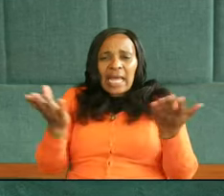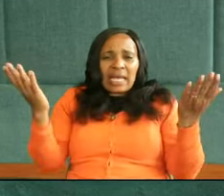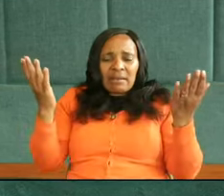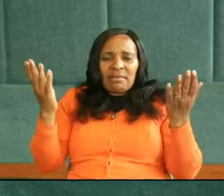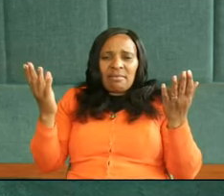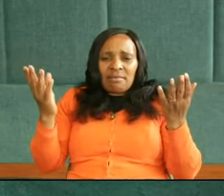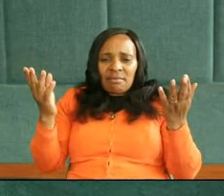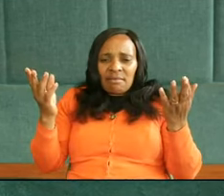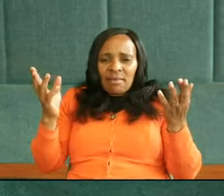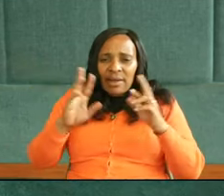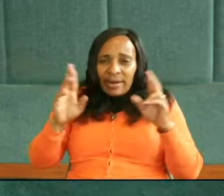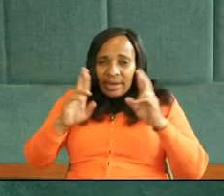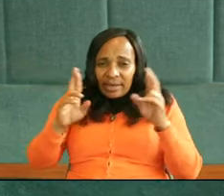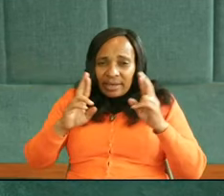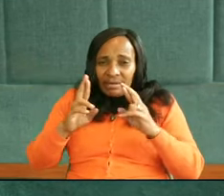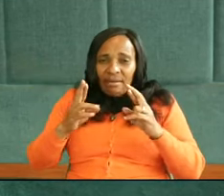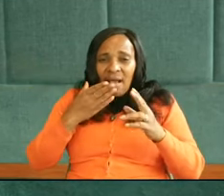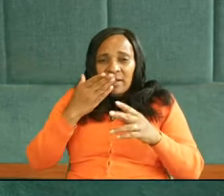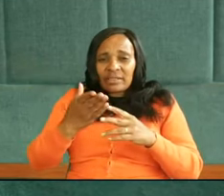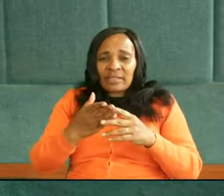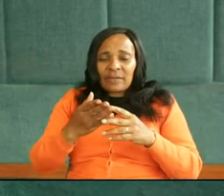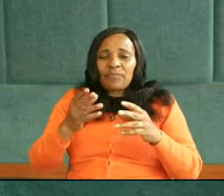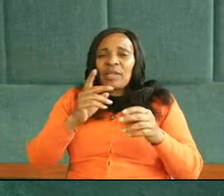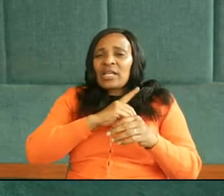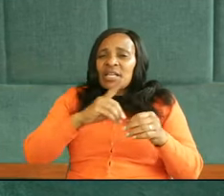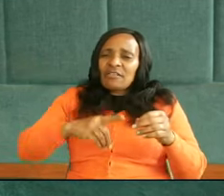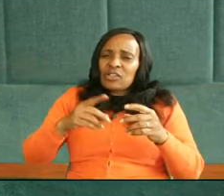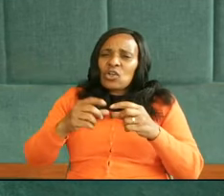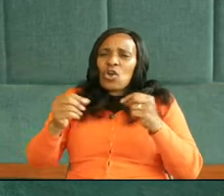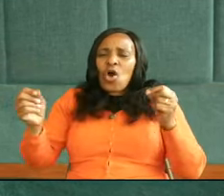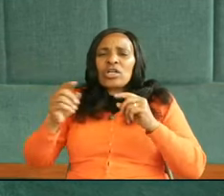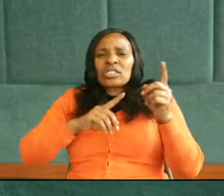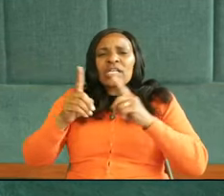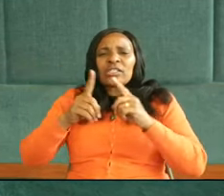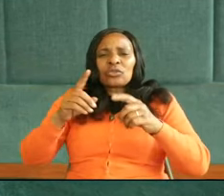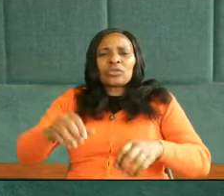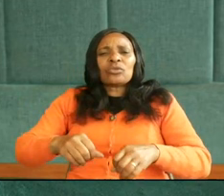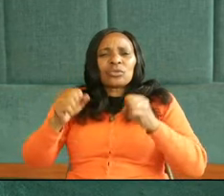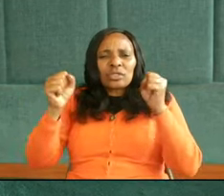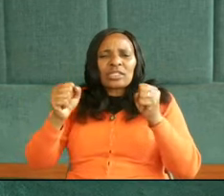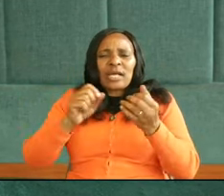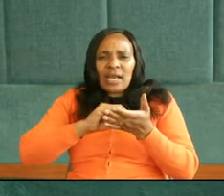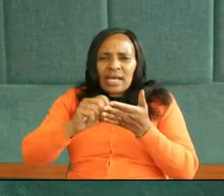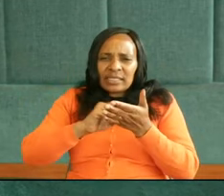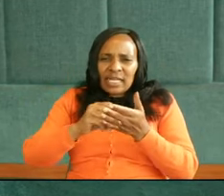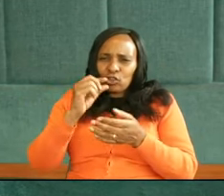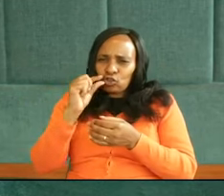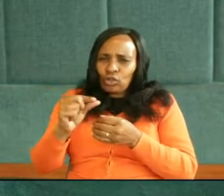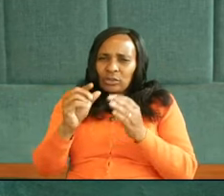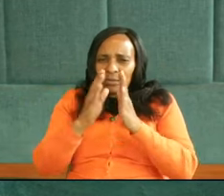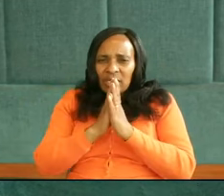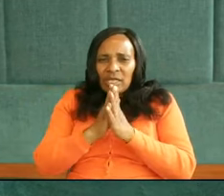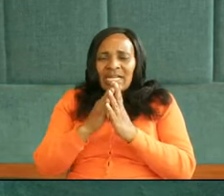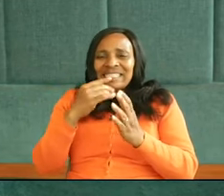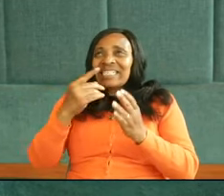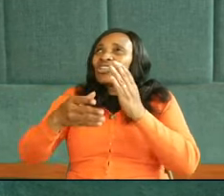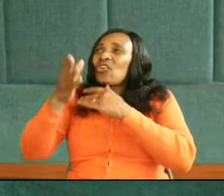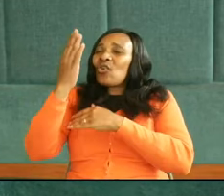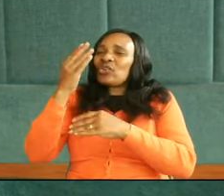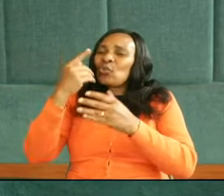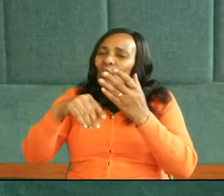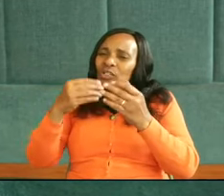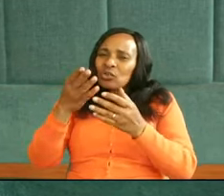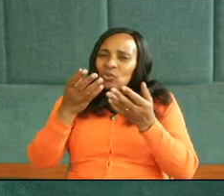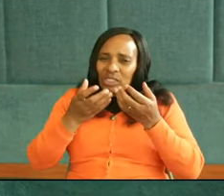results. As you think of David's long journey to the throne, write a brief prayer telling God what you want to happen in your